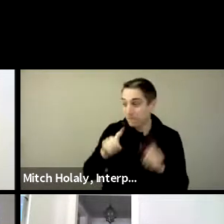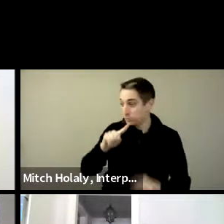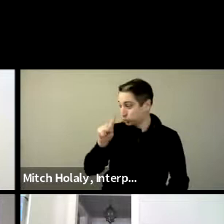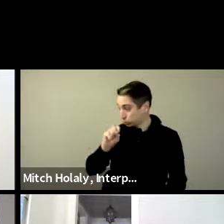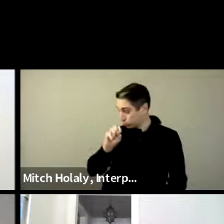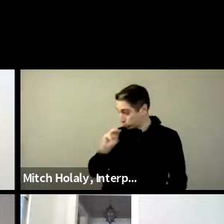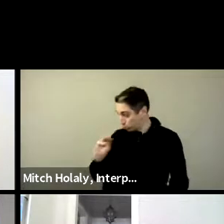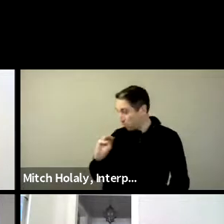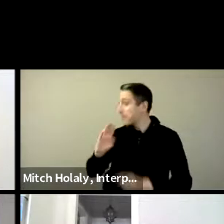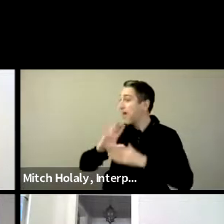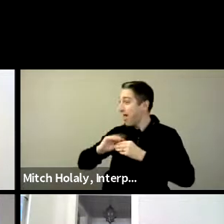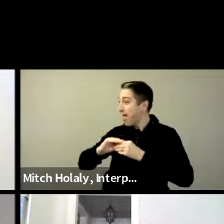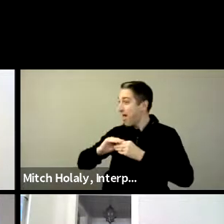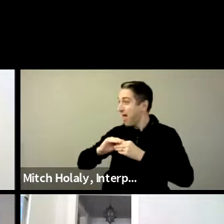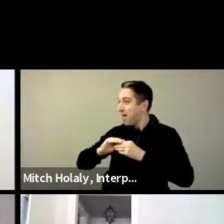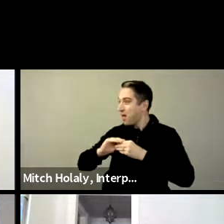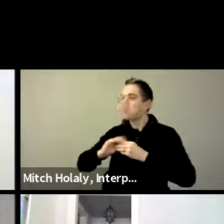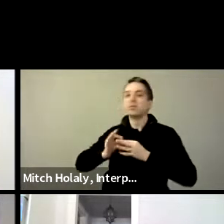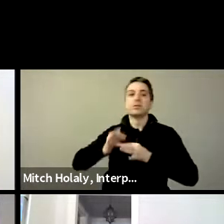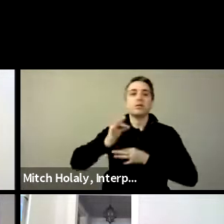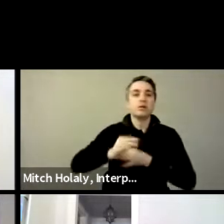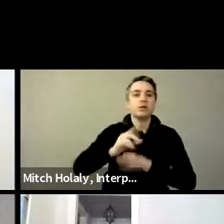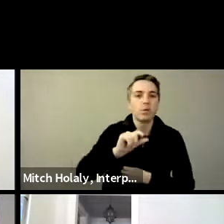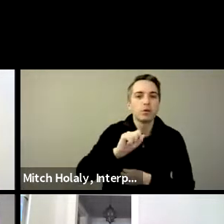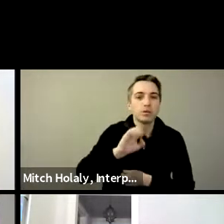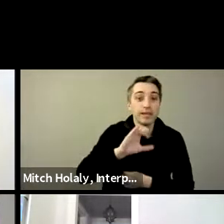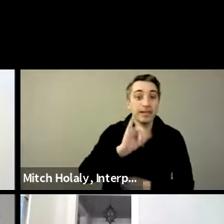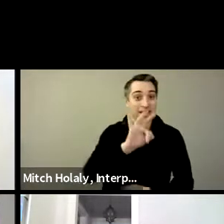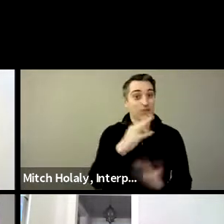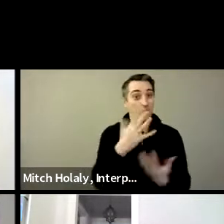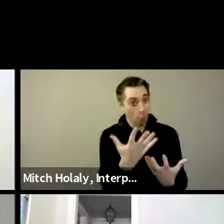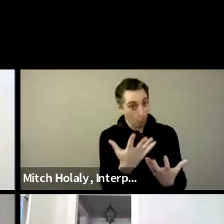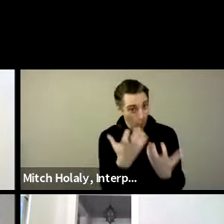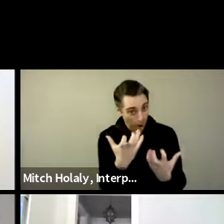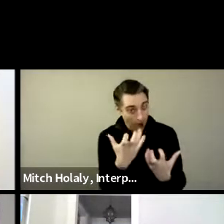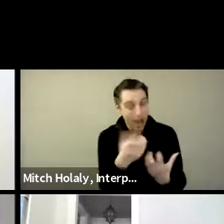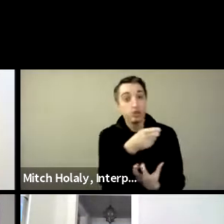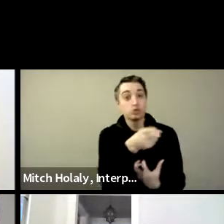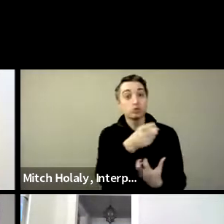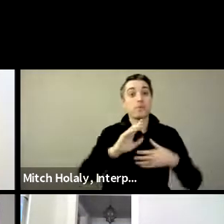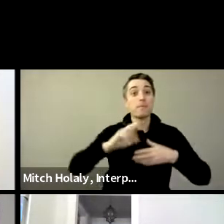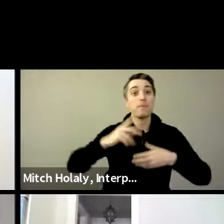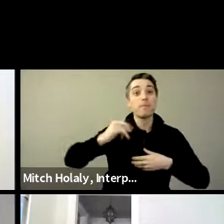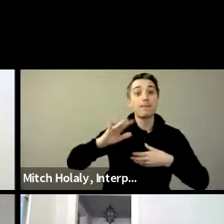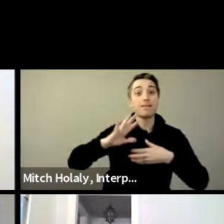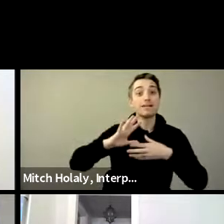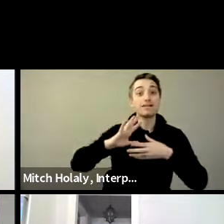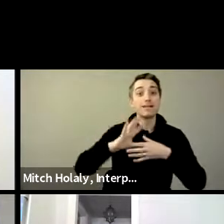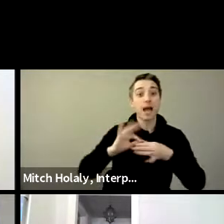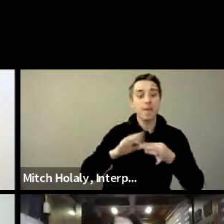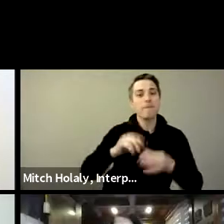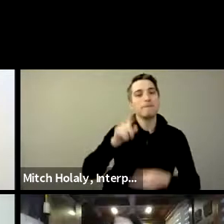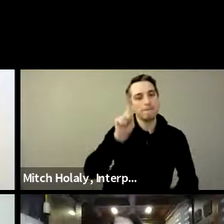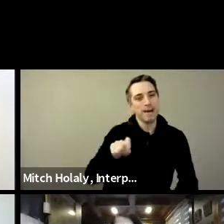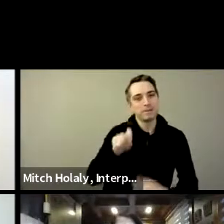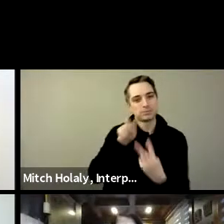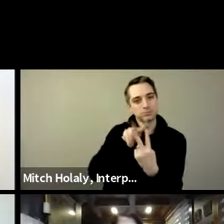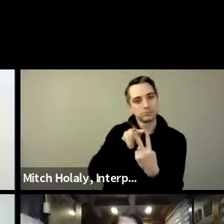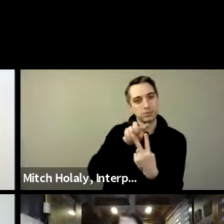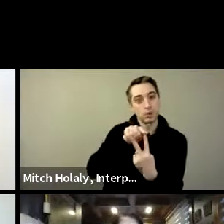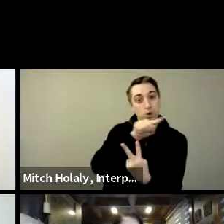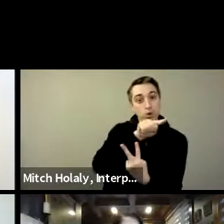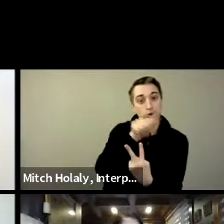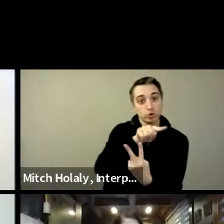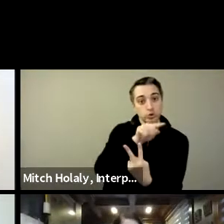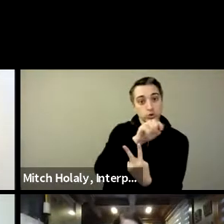Individuals who wish to deliver verbal public comments can only do so if they are attending via Zoom or by phone. And that concludes my